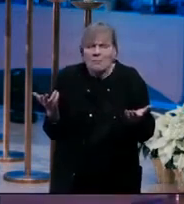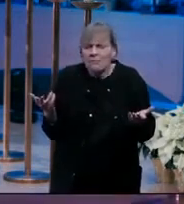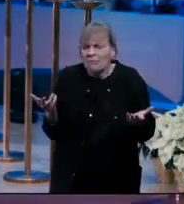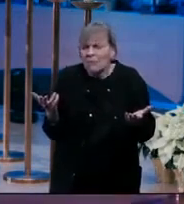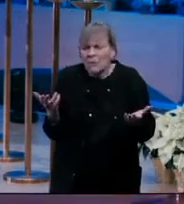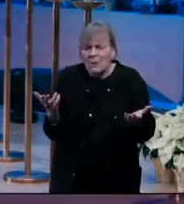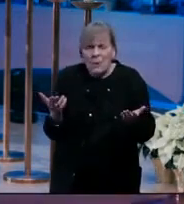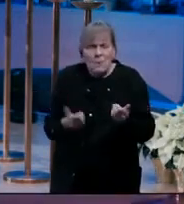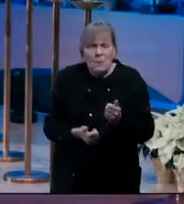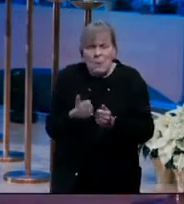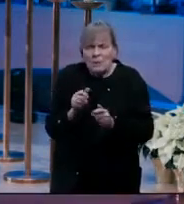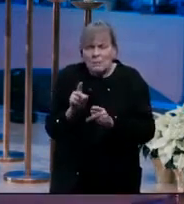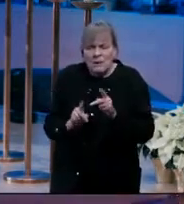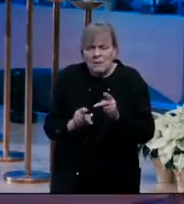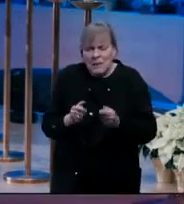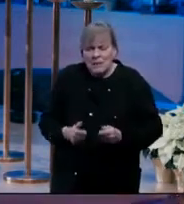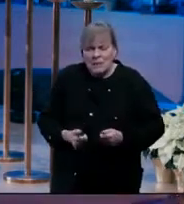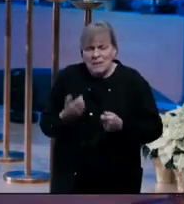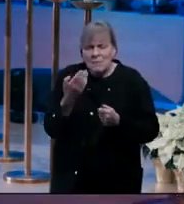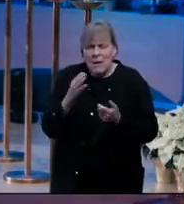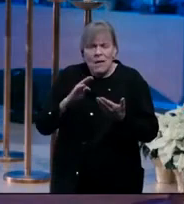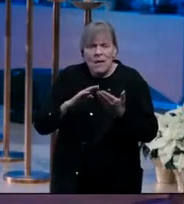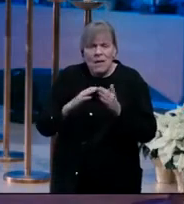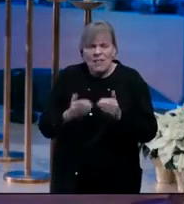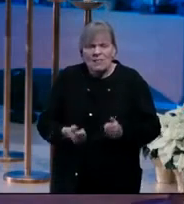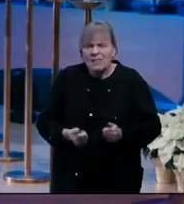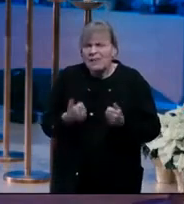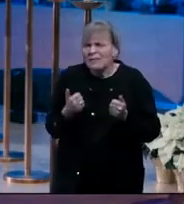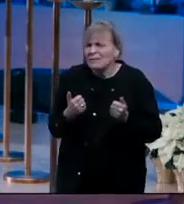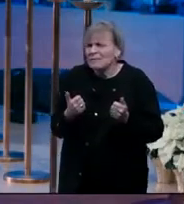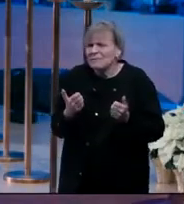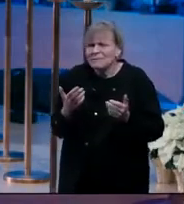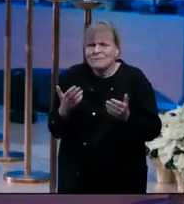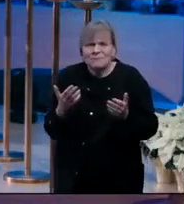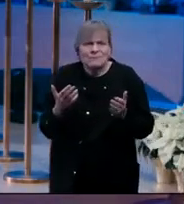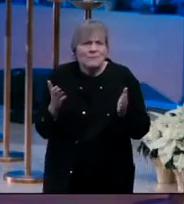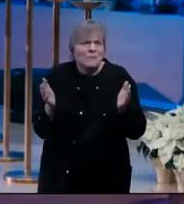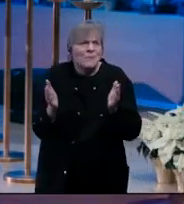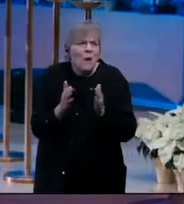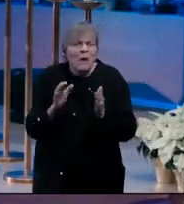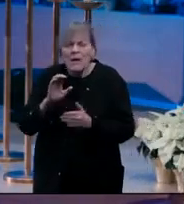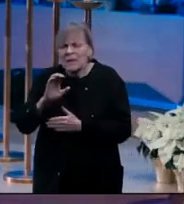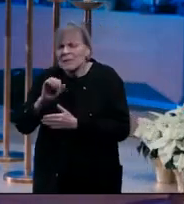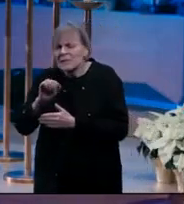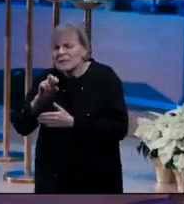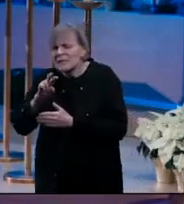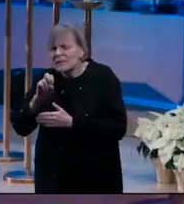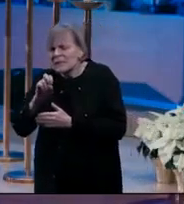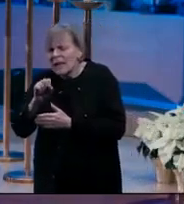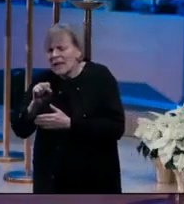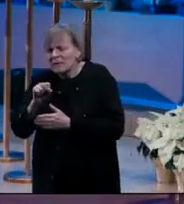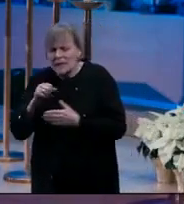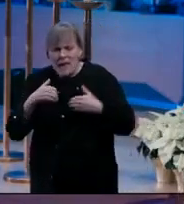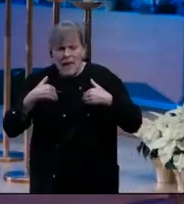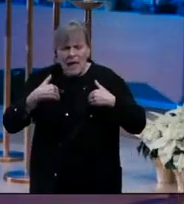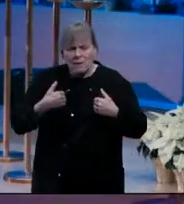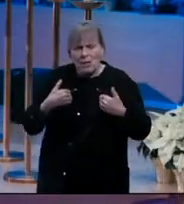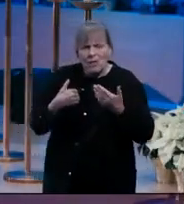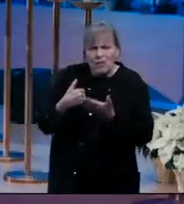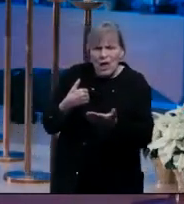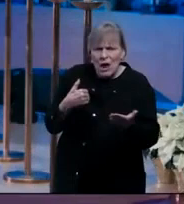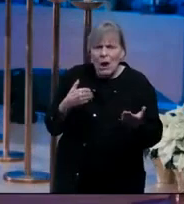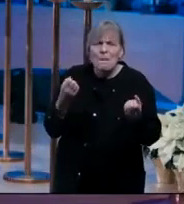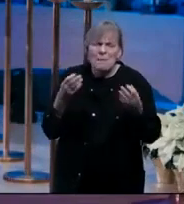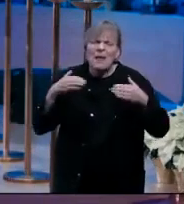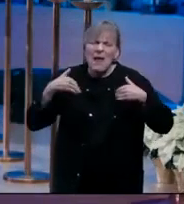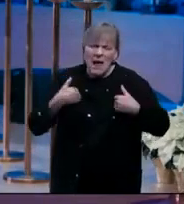known for. In fact, most of the people who lived in Bethlehem, they lived in sort of makeshift caves. There was animals there,